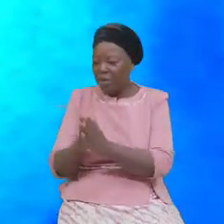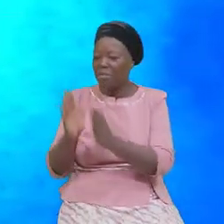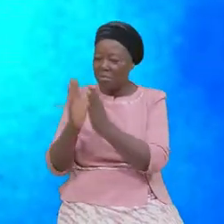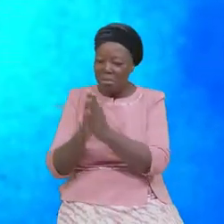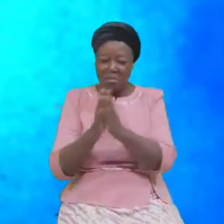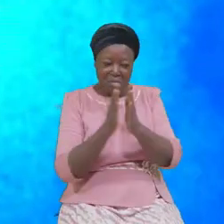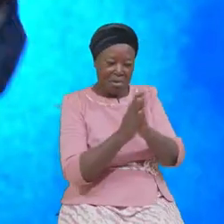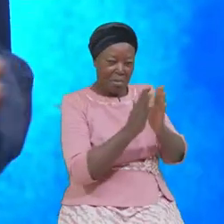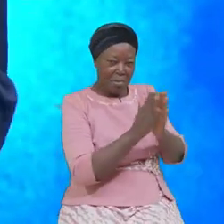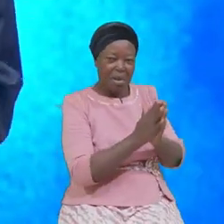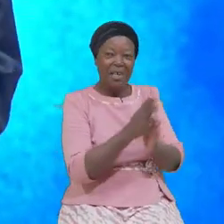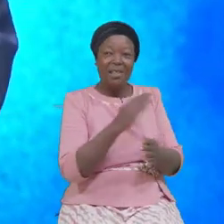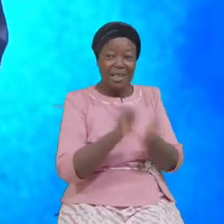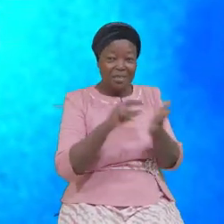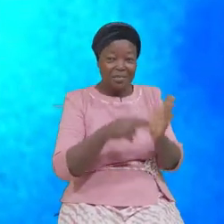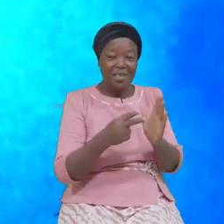prayed. I mean, I prayed.